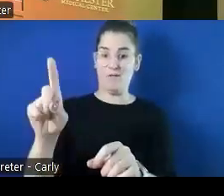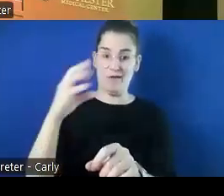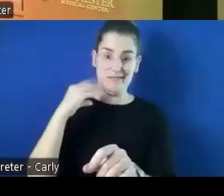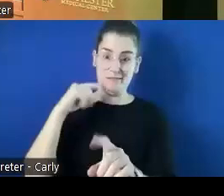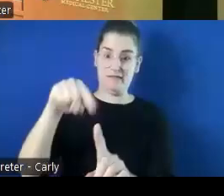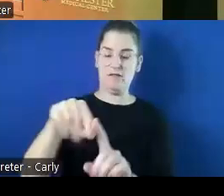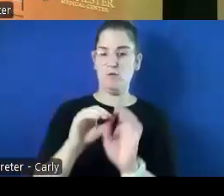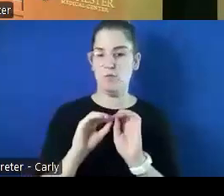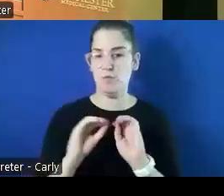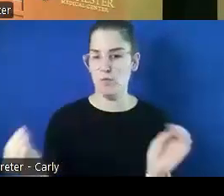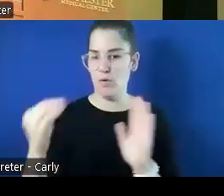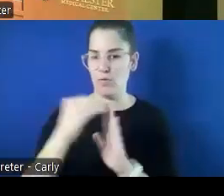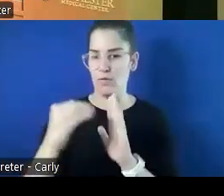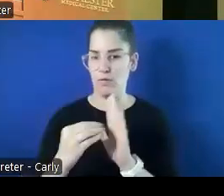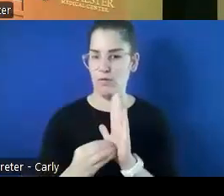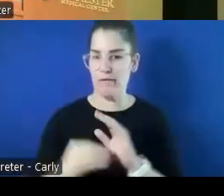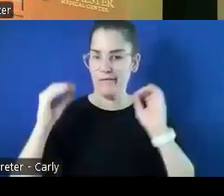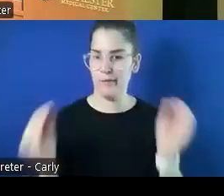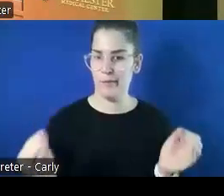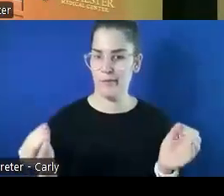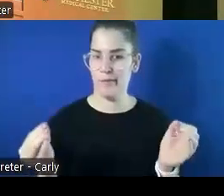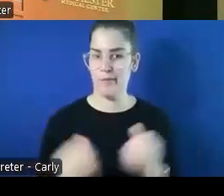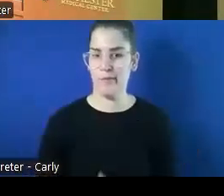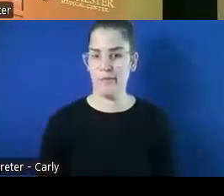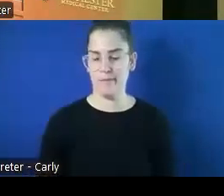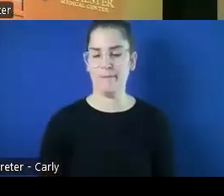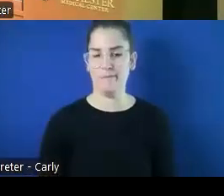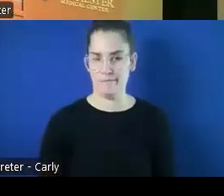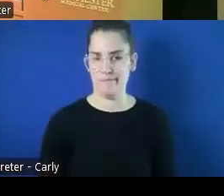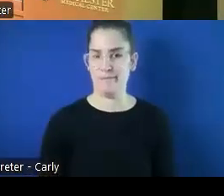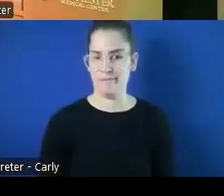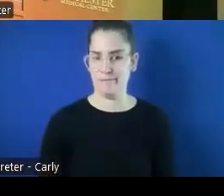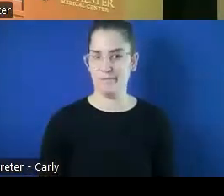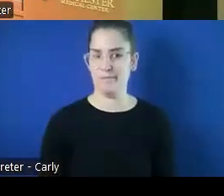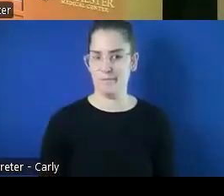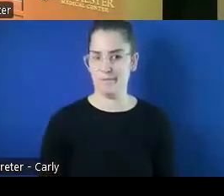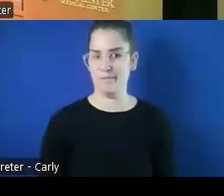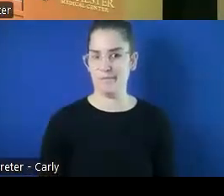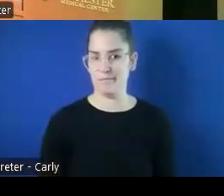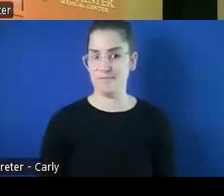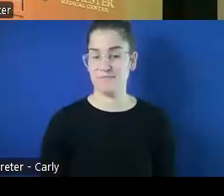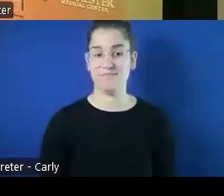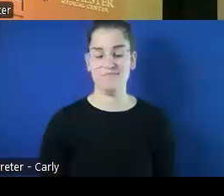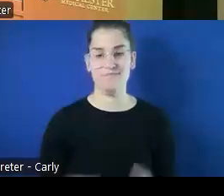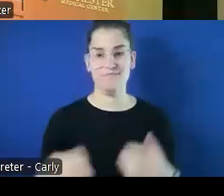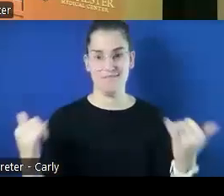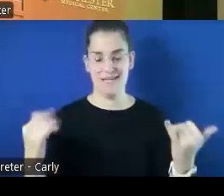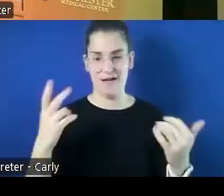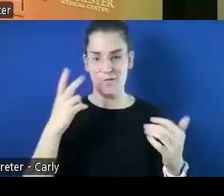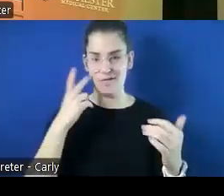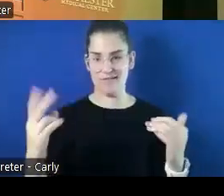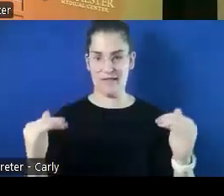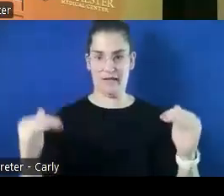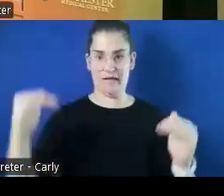emergency response to mental health crises. And this is the gap that we have for psychiatry